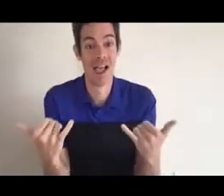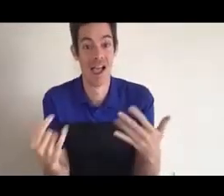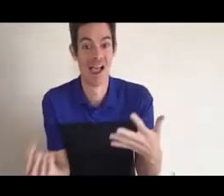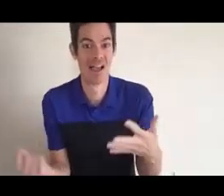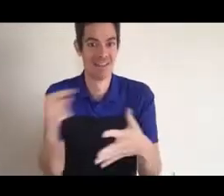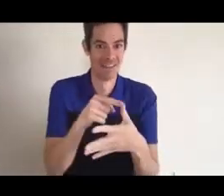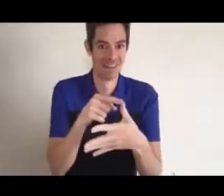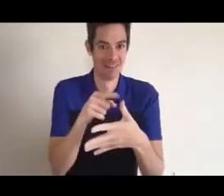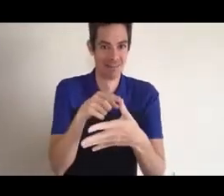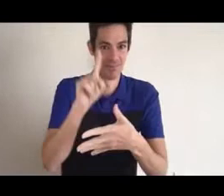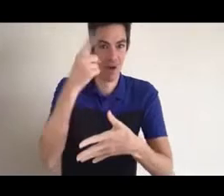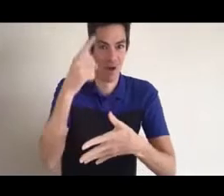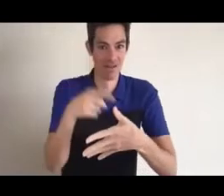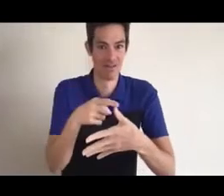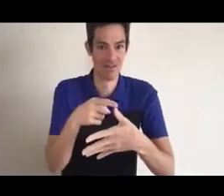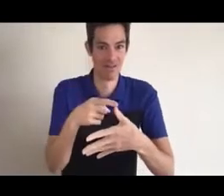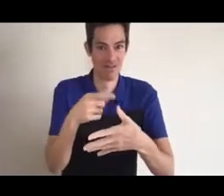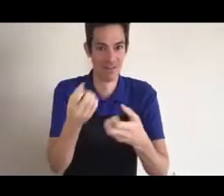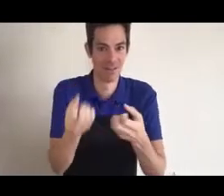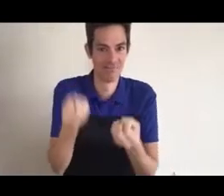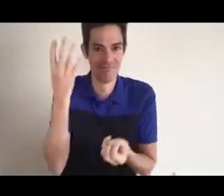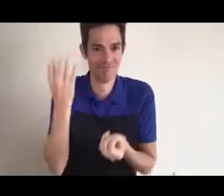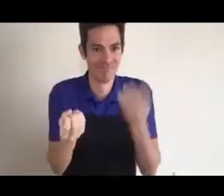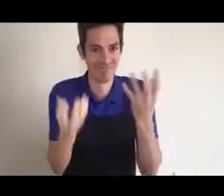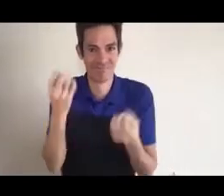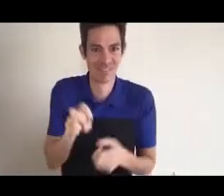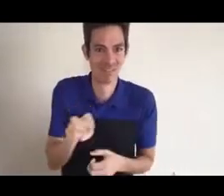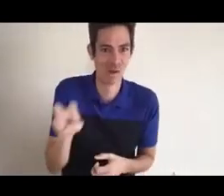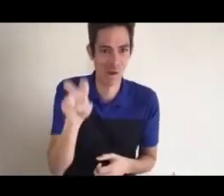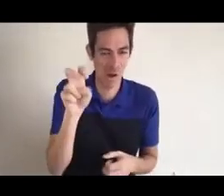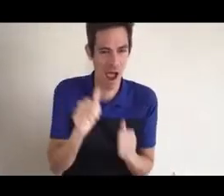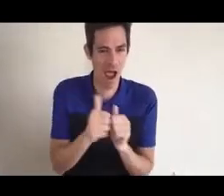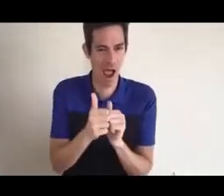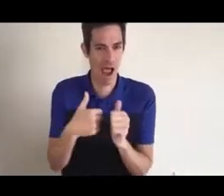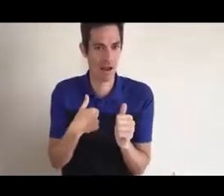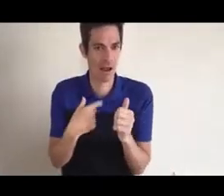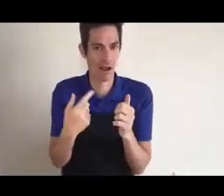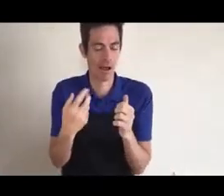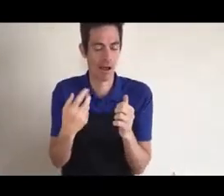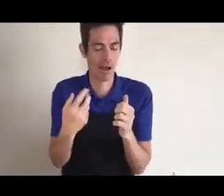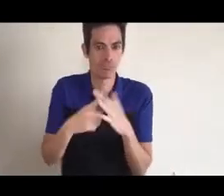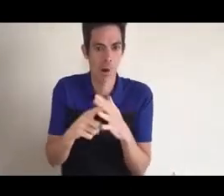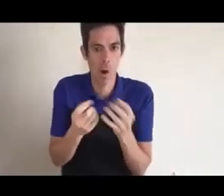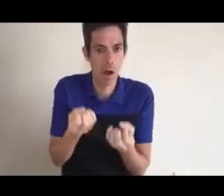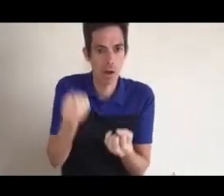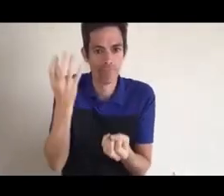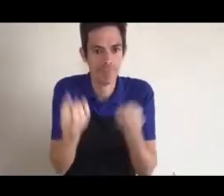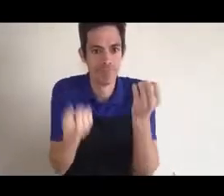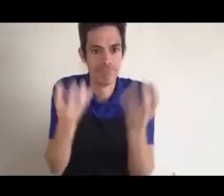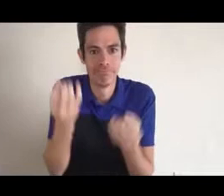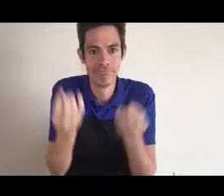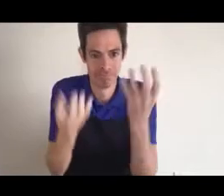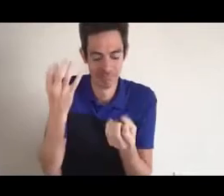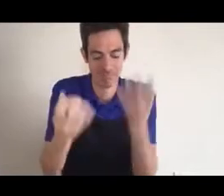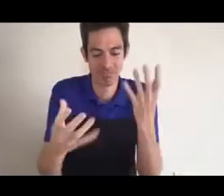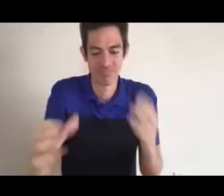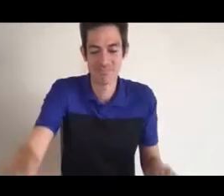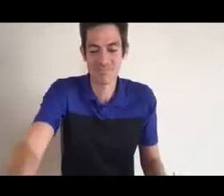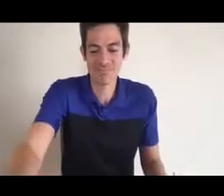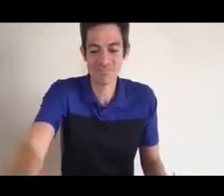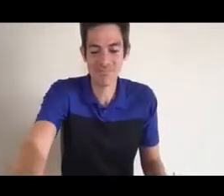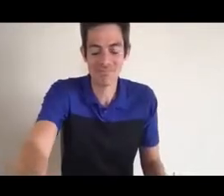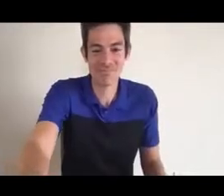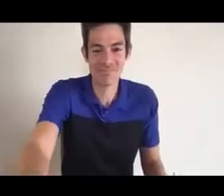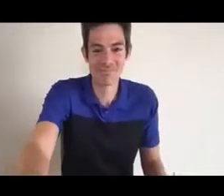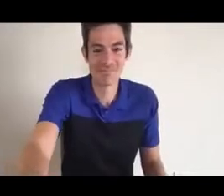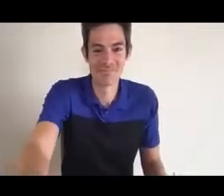you see on the slide. And so now looking at the first one, unboxing journey. So how do we